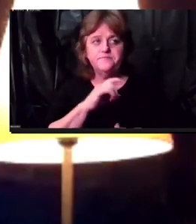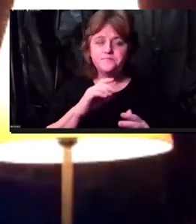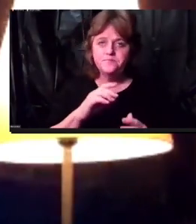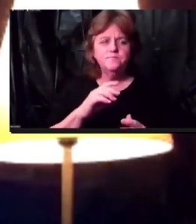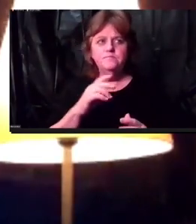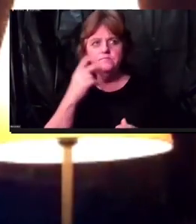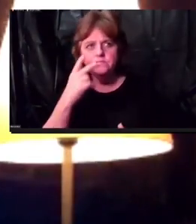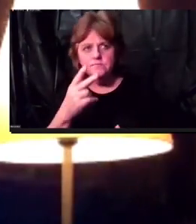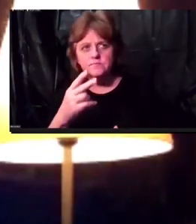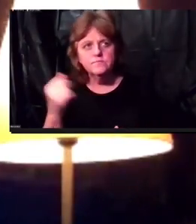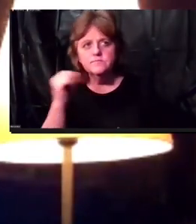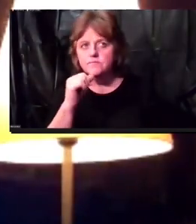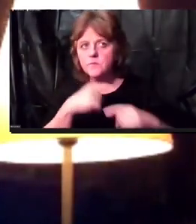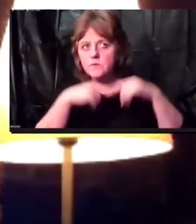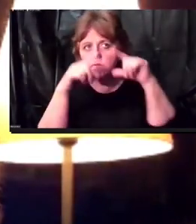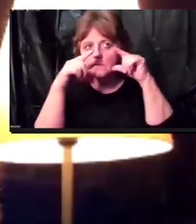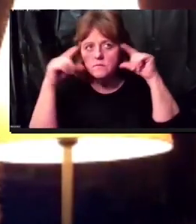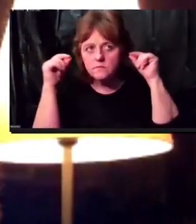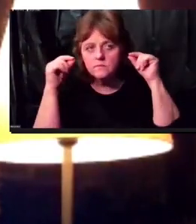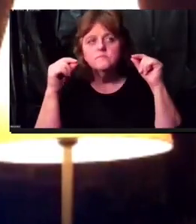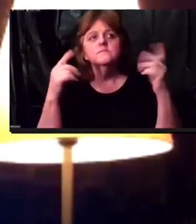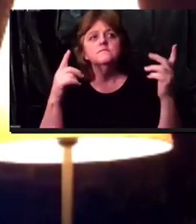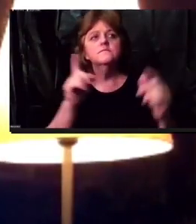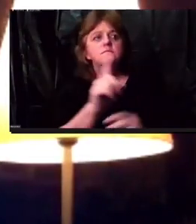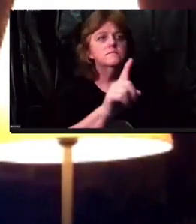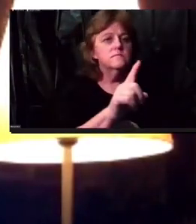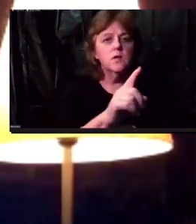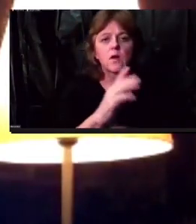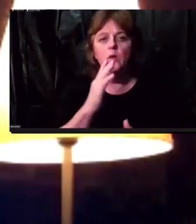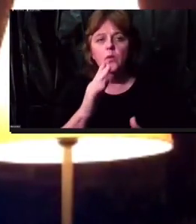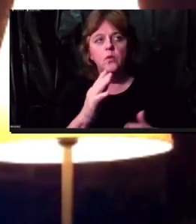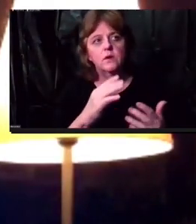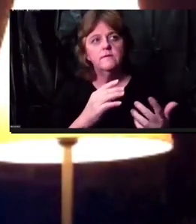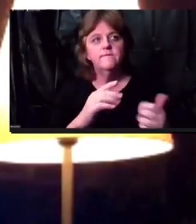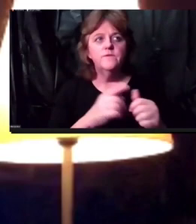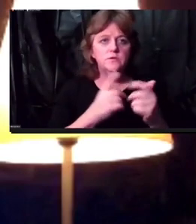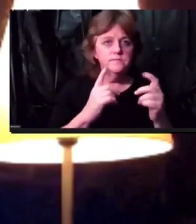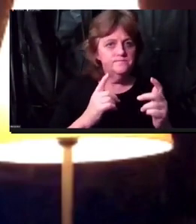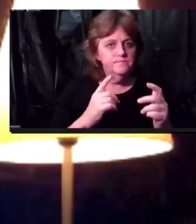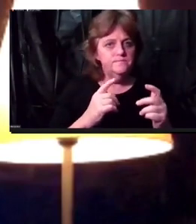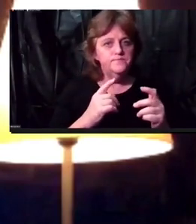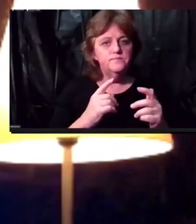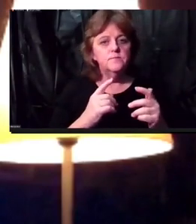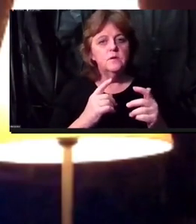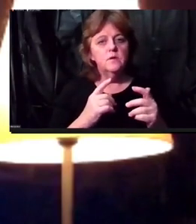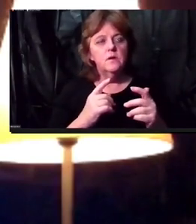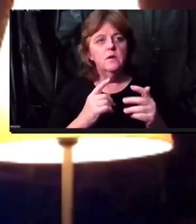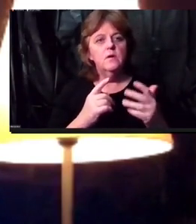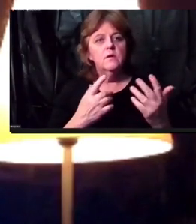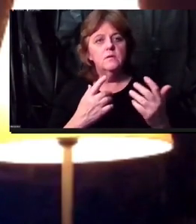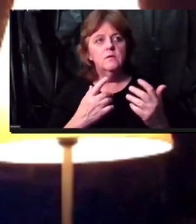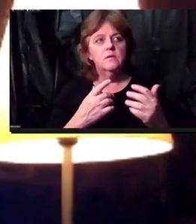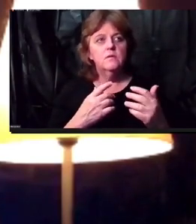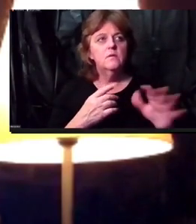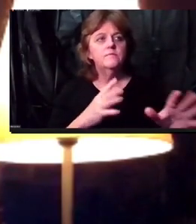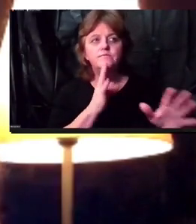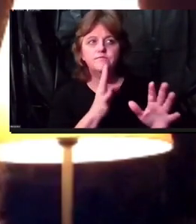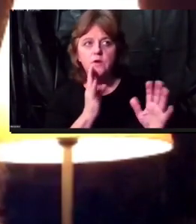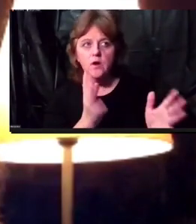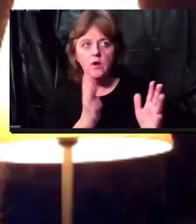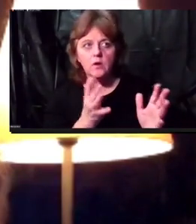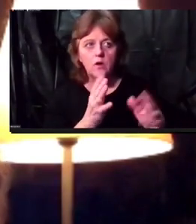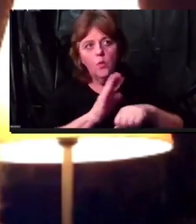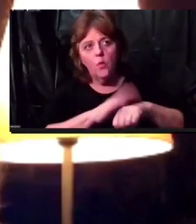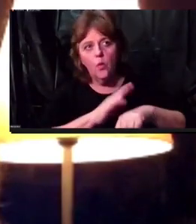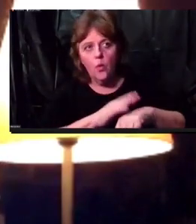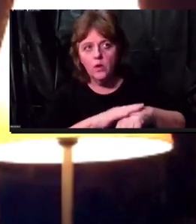violation of the mask ordinance. So they will give, at first, we're aware, there will be a verbal written